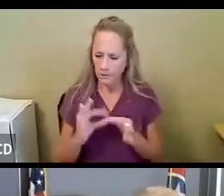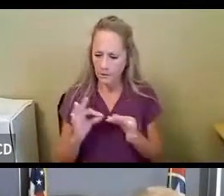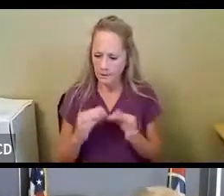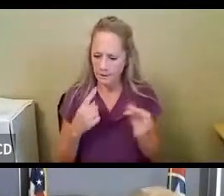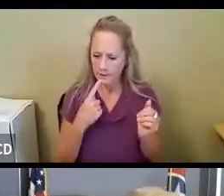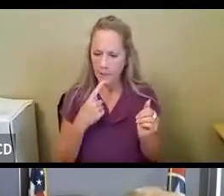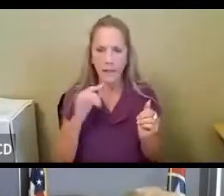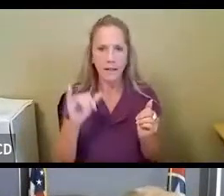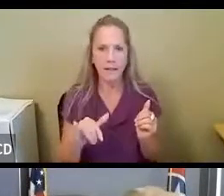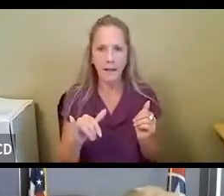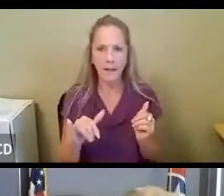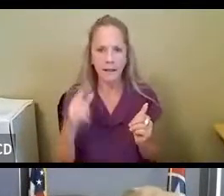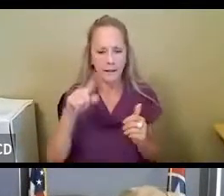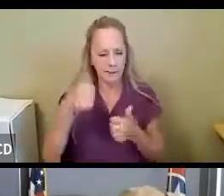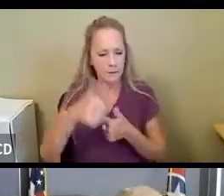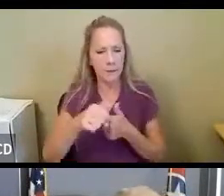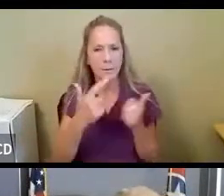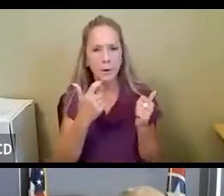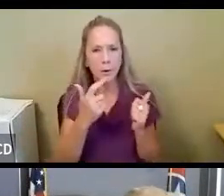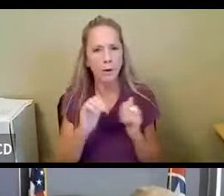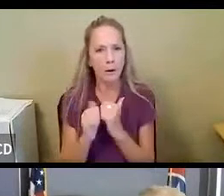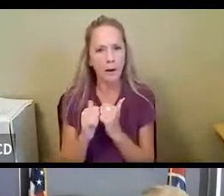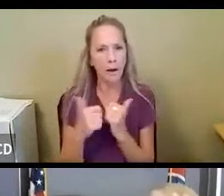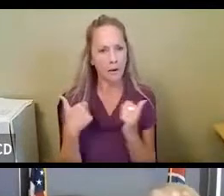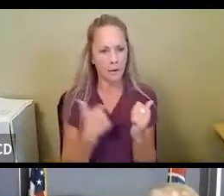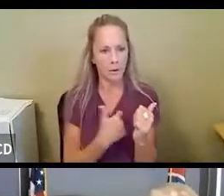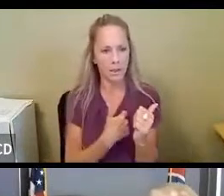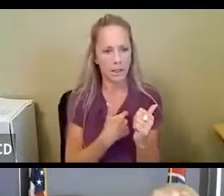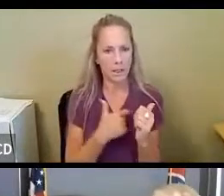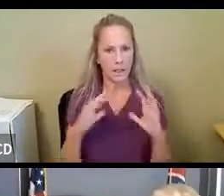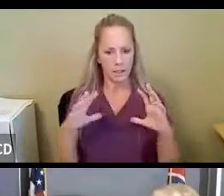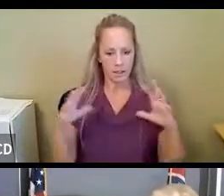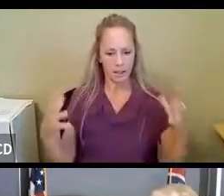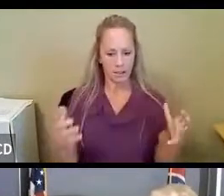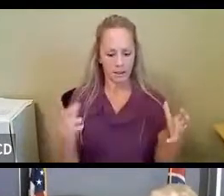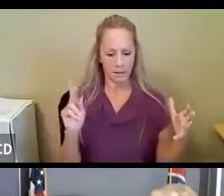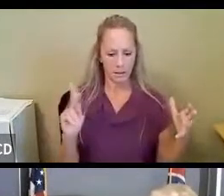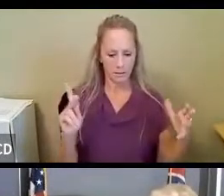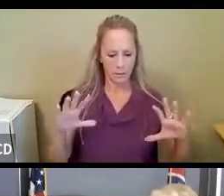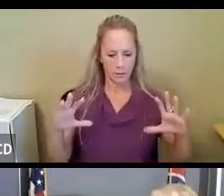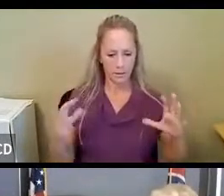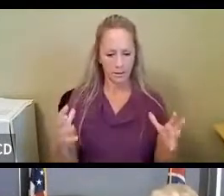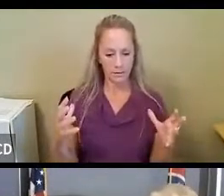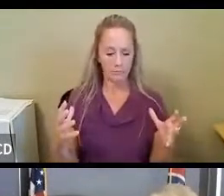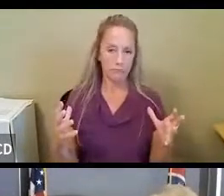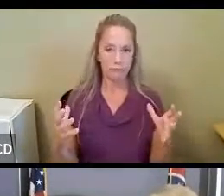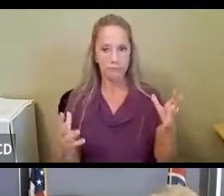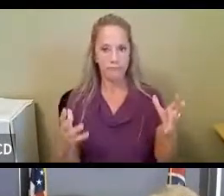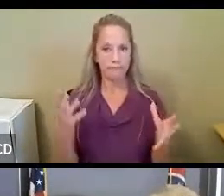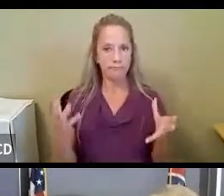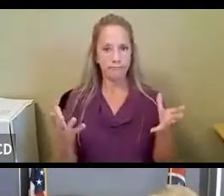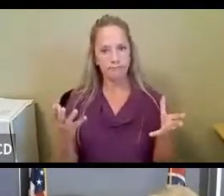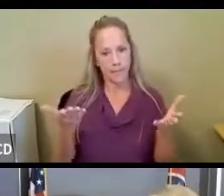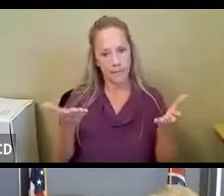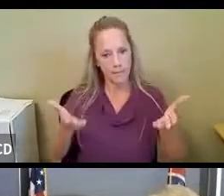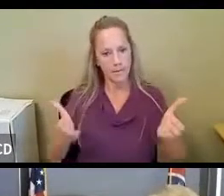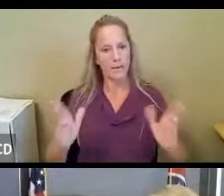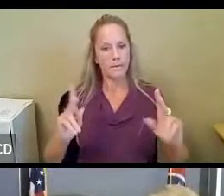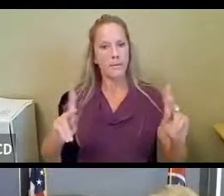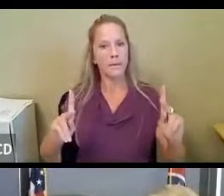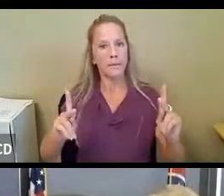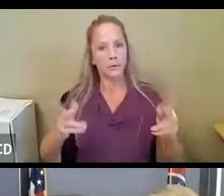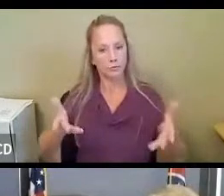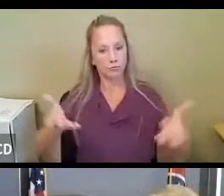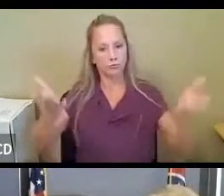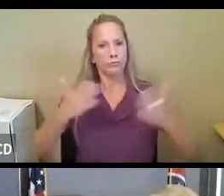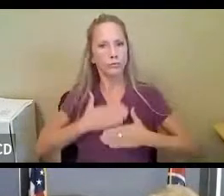about, how do we as a community enable people to do some of the things they